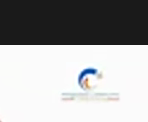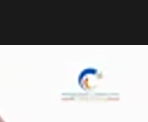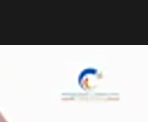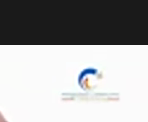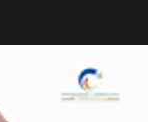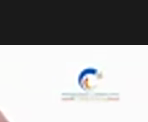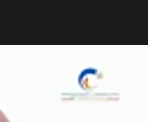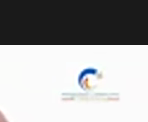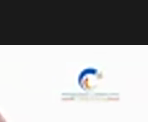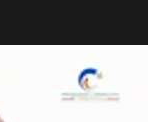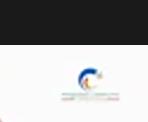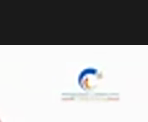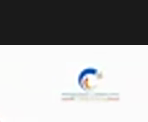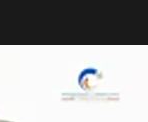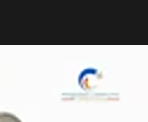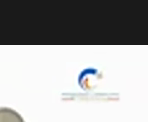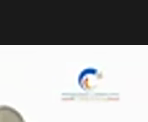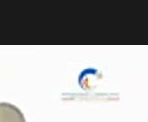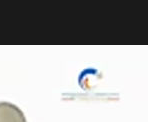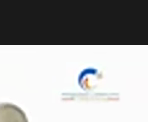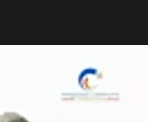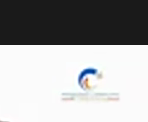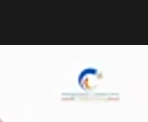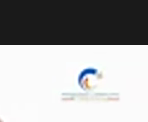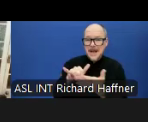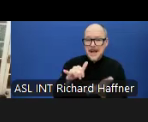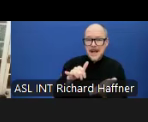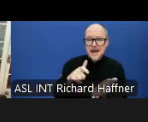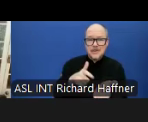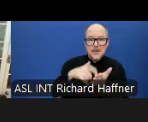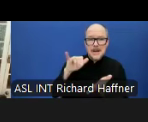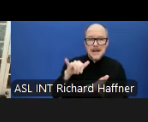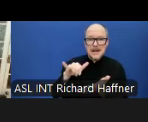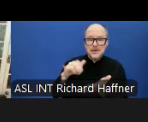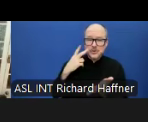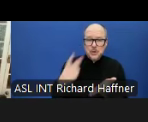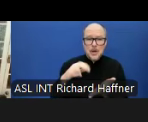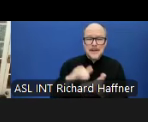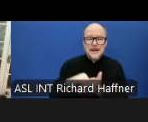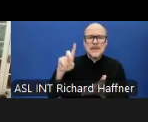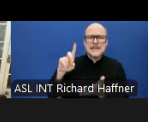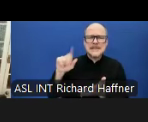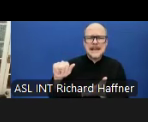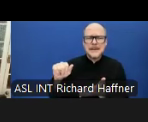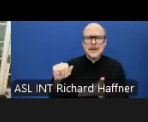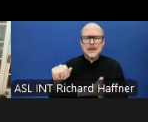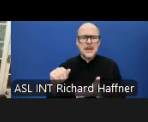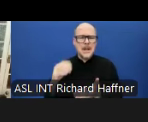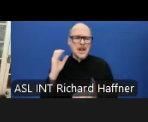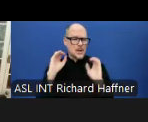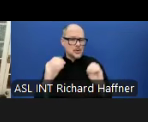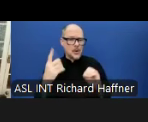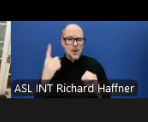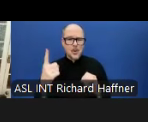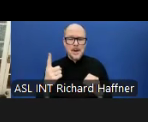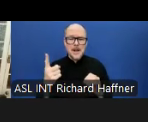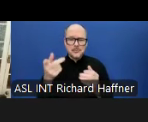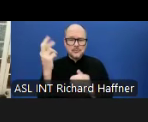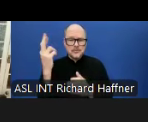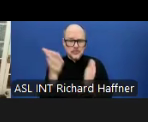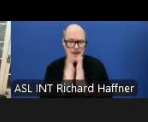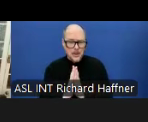text from a person who uses AAC who requires the chat to be disabled. No one requested a reasonable